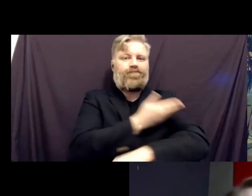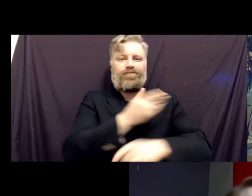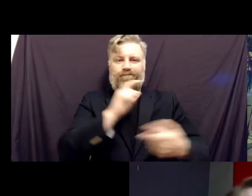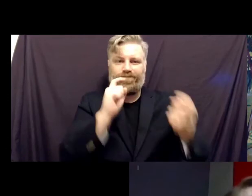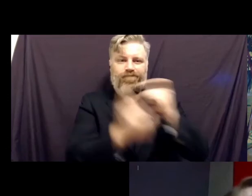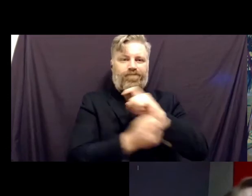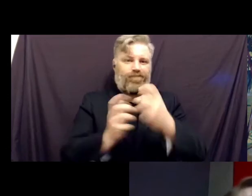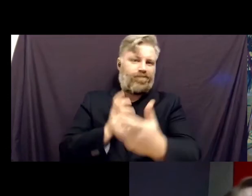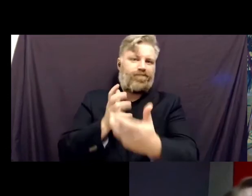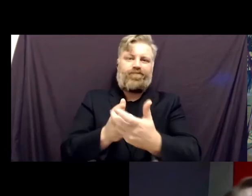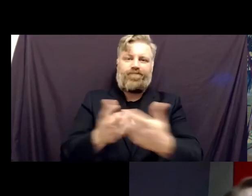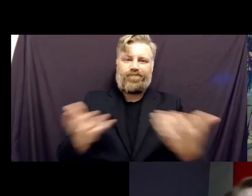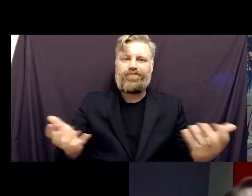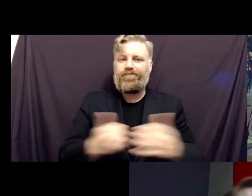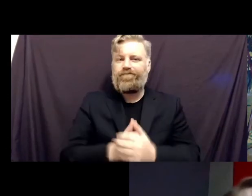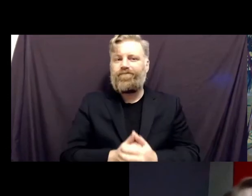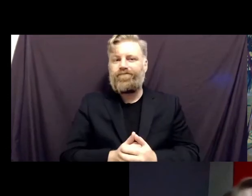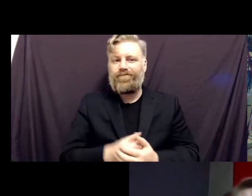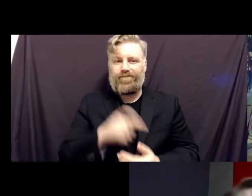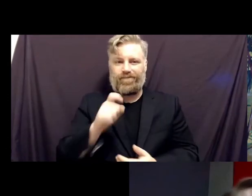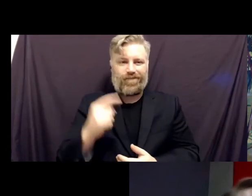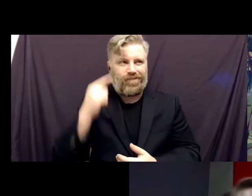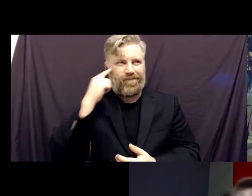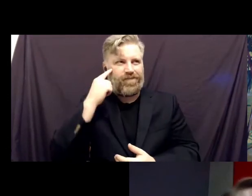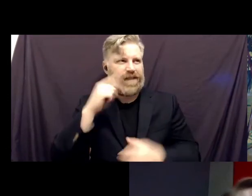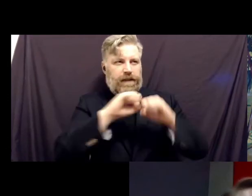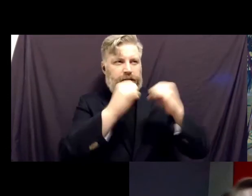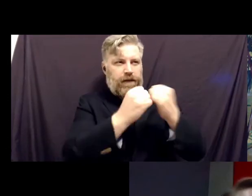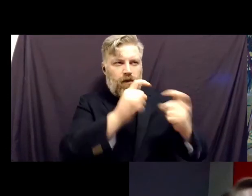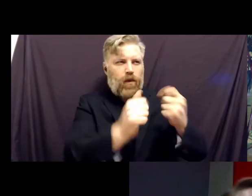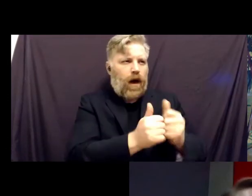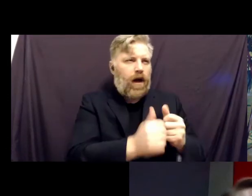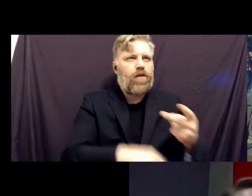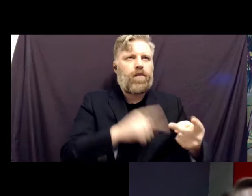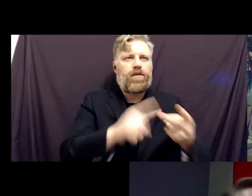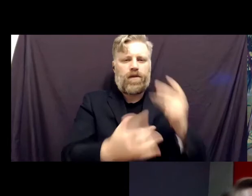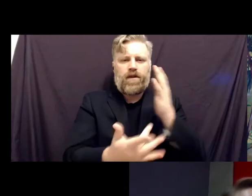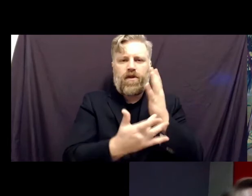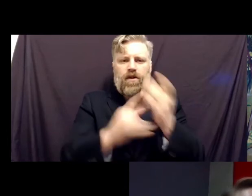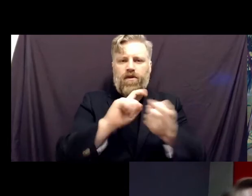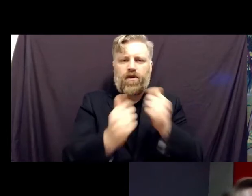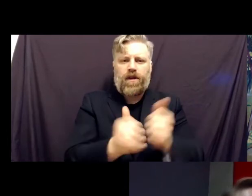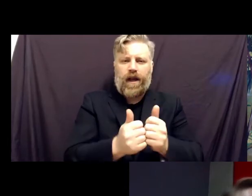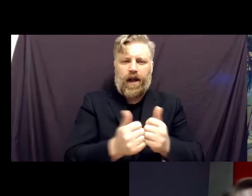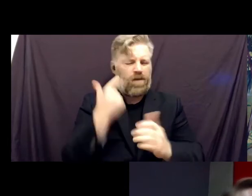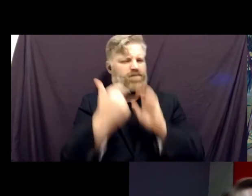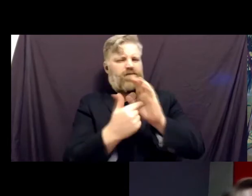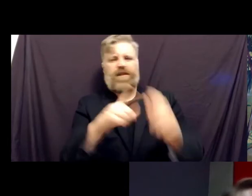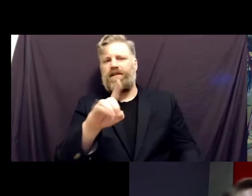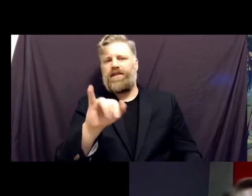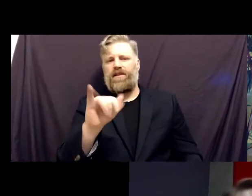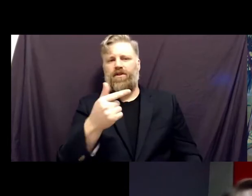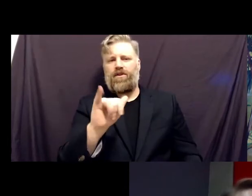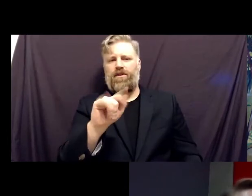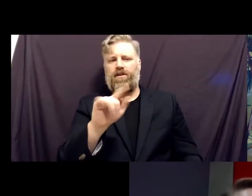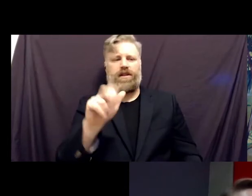with the new technologies like digitalization. if we connect digitalization